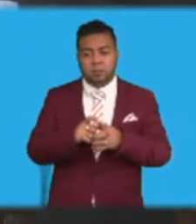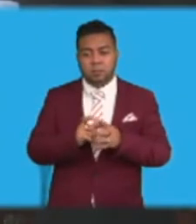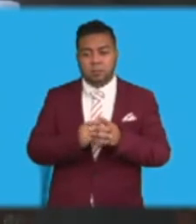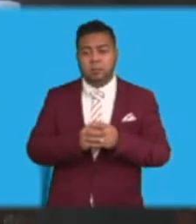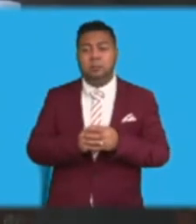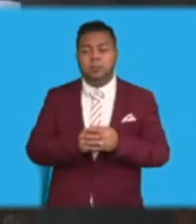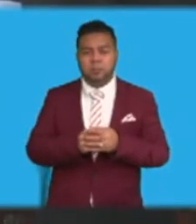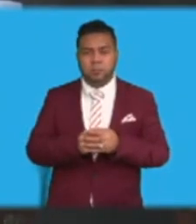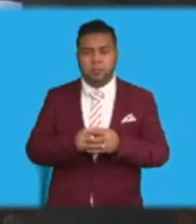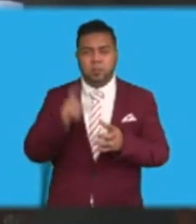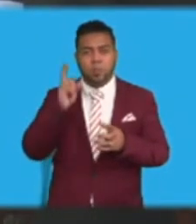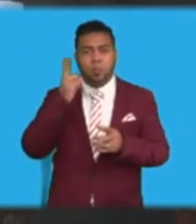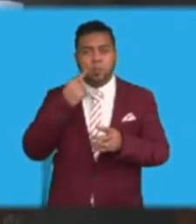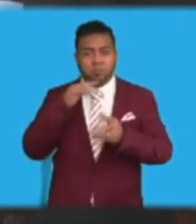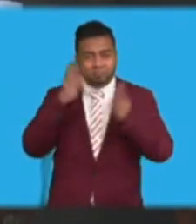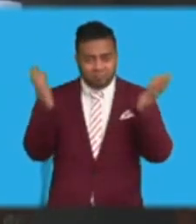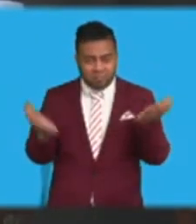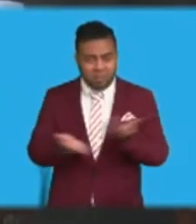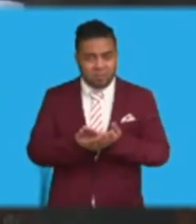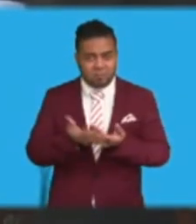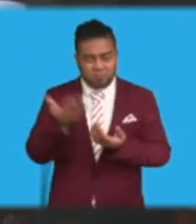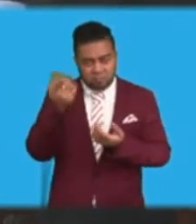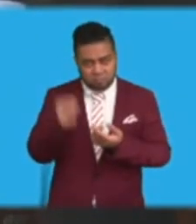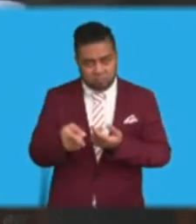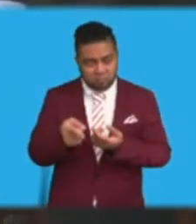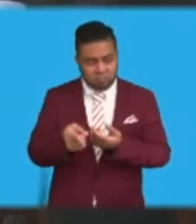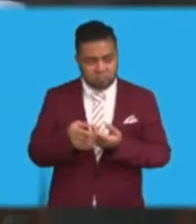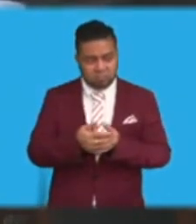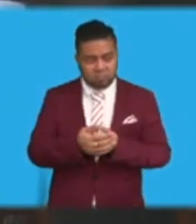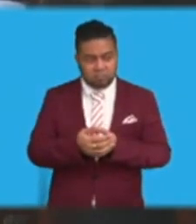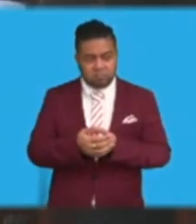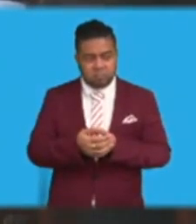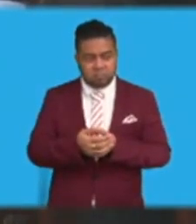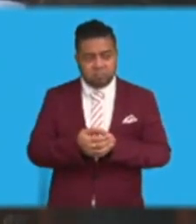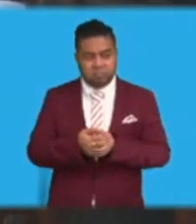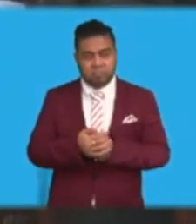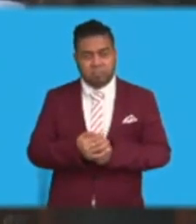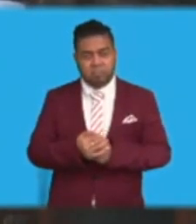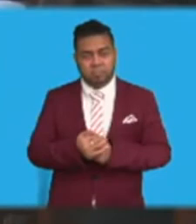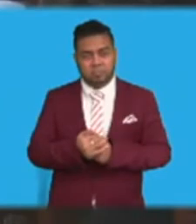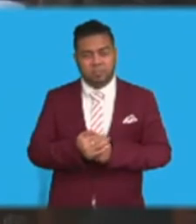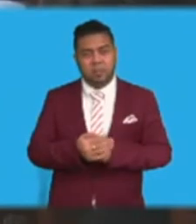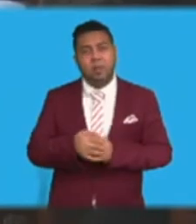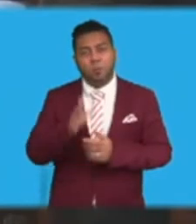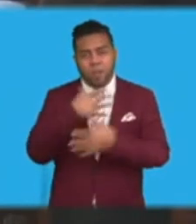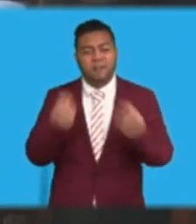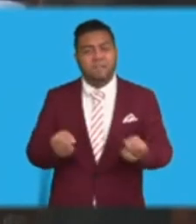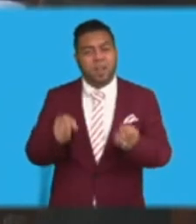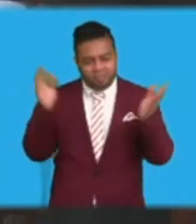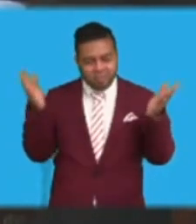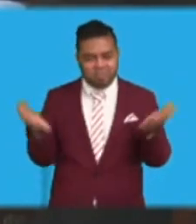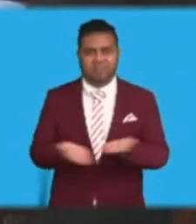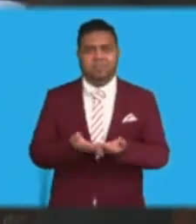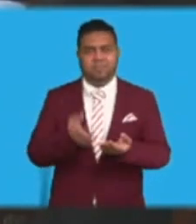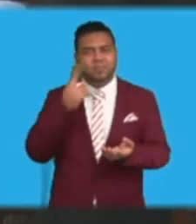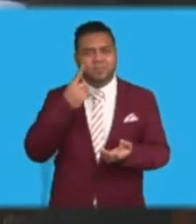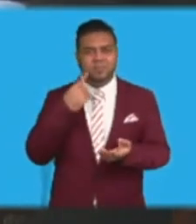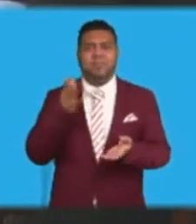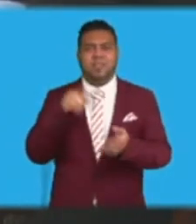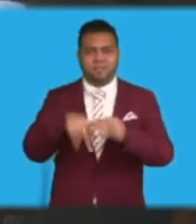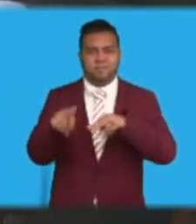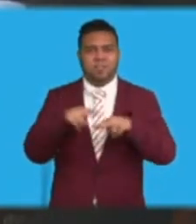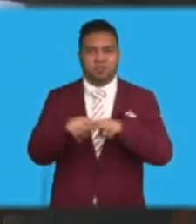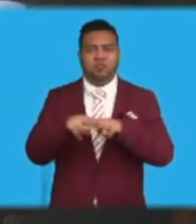to have a small discourse on that, because, Madam Speaker, we have dams in Fiji. Most dams have a section